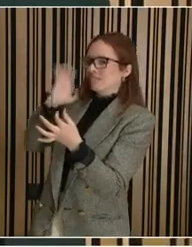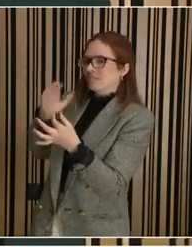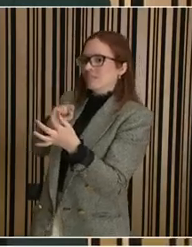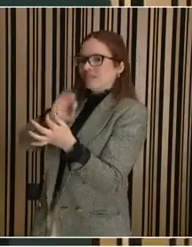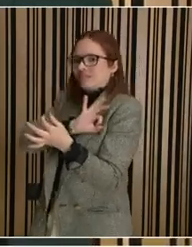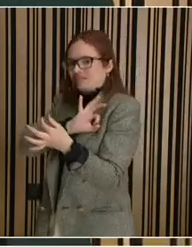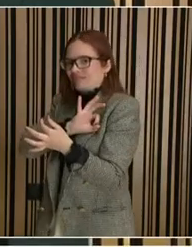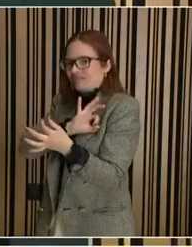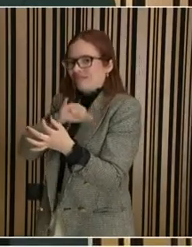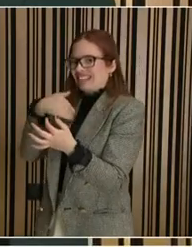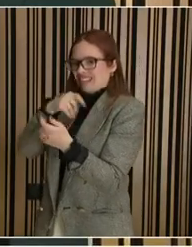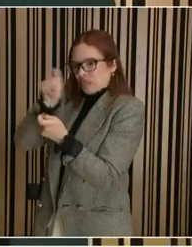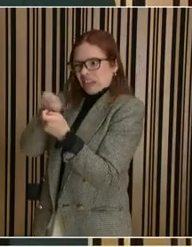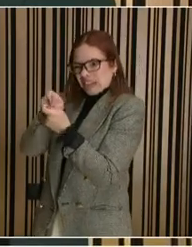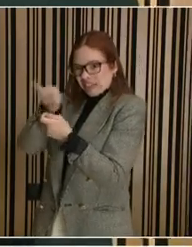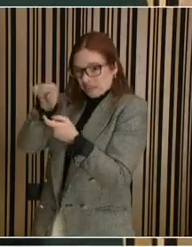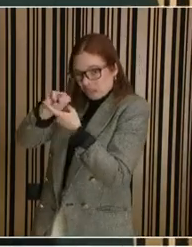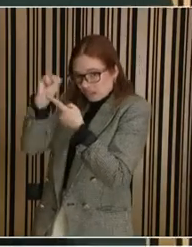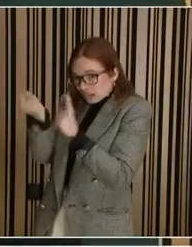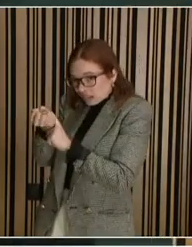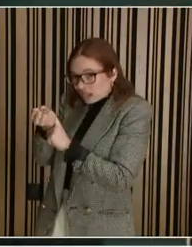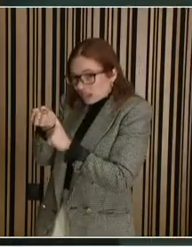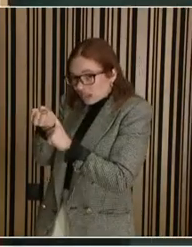came up?